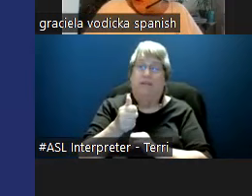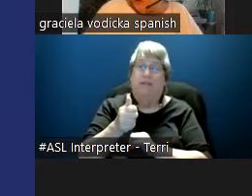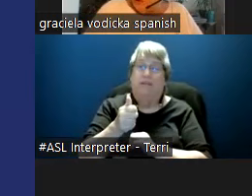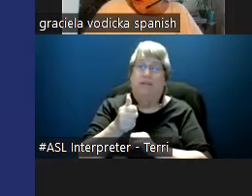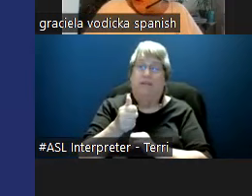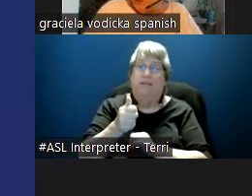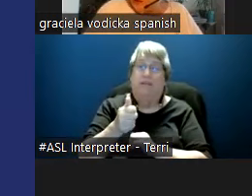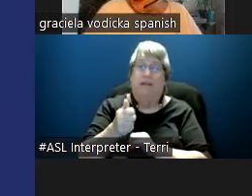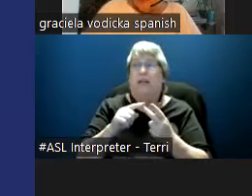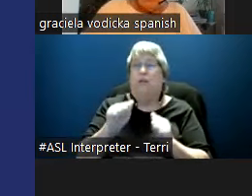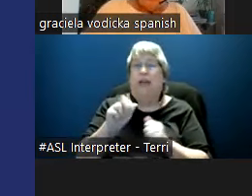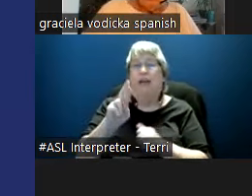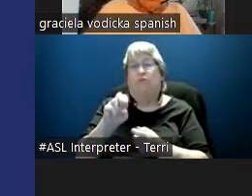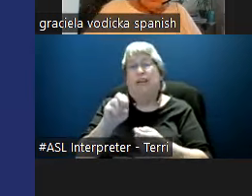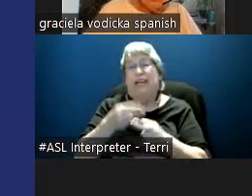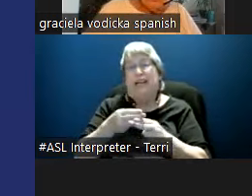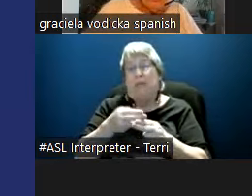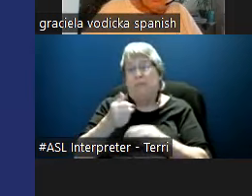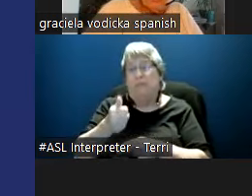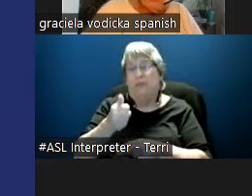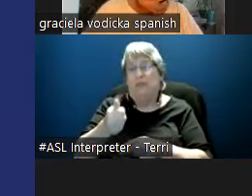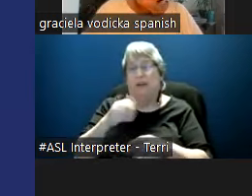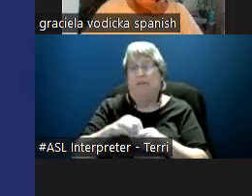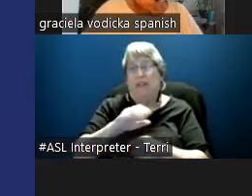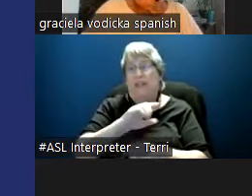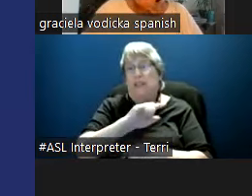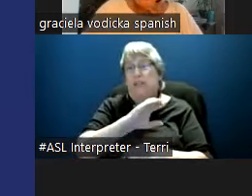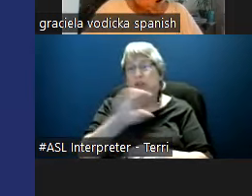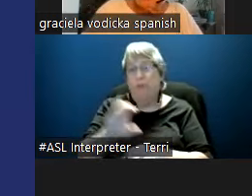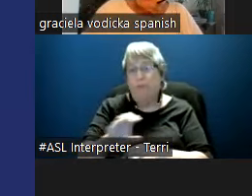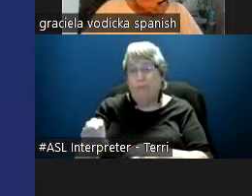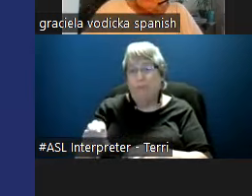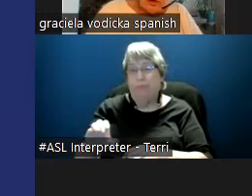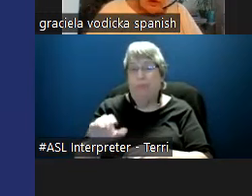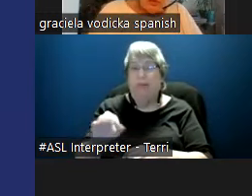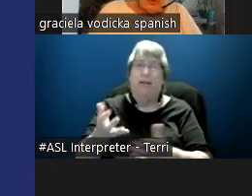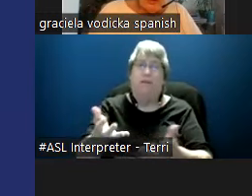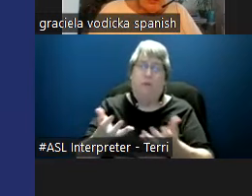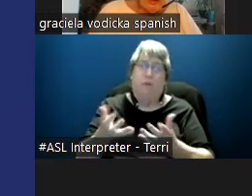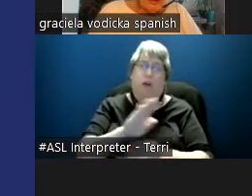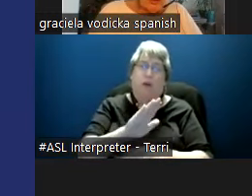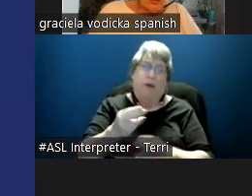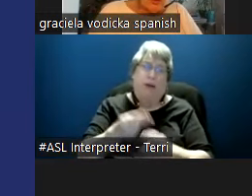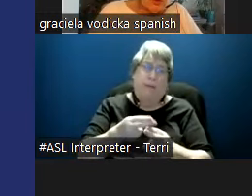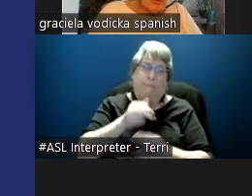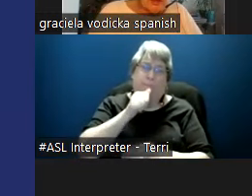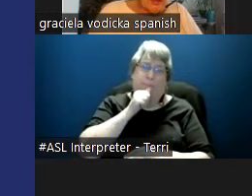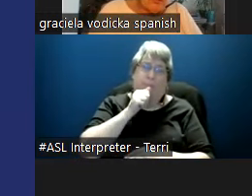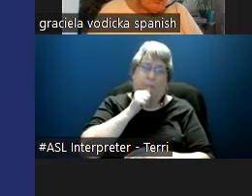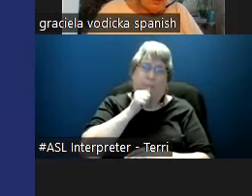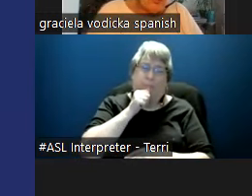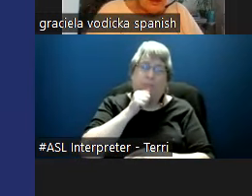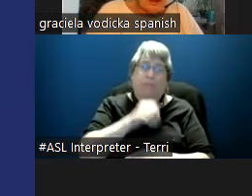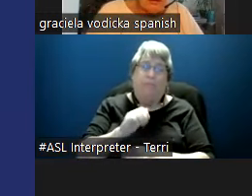in Zoom. If you would like to remain anonymous, you do have the right to do that.